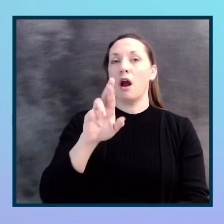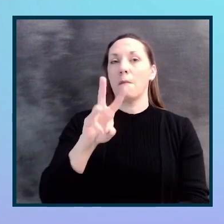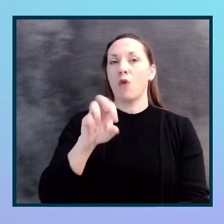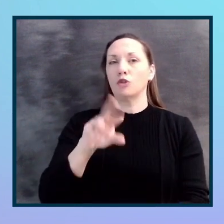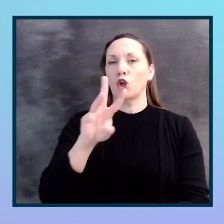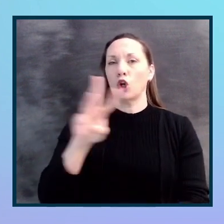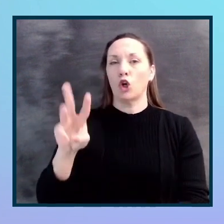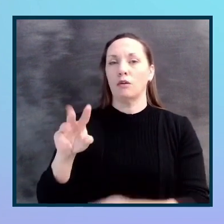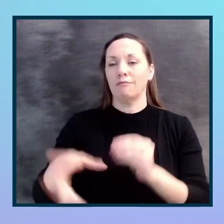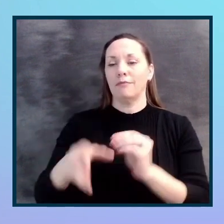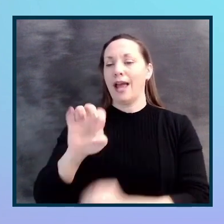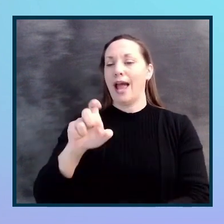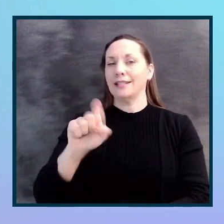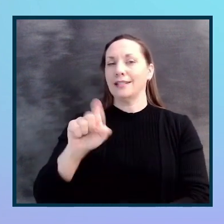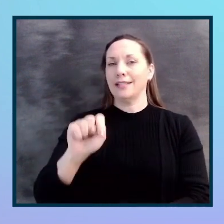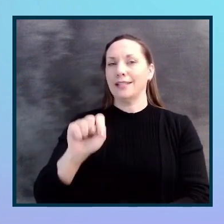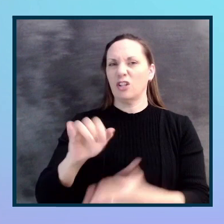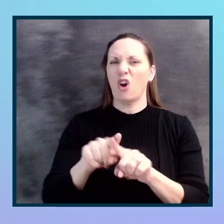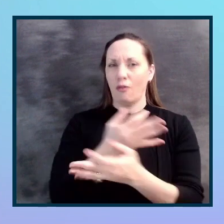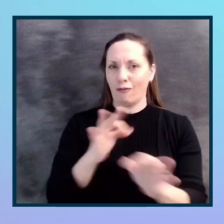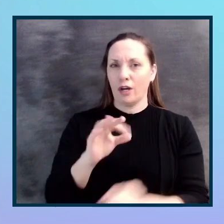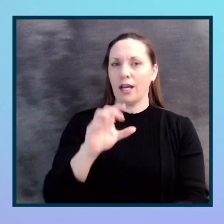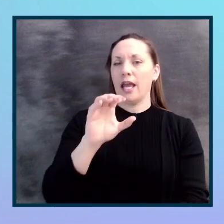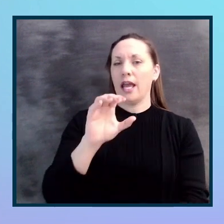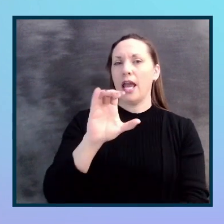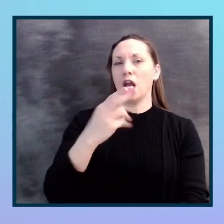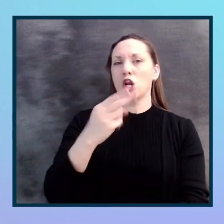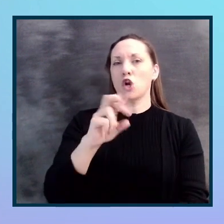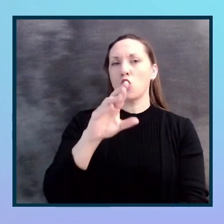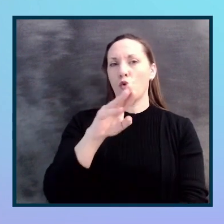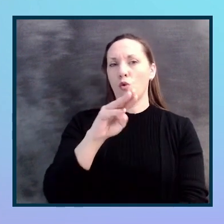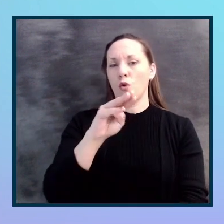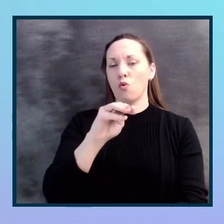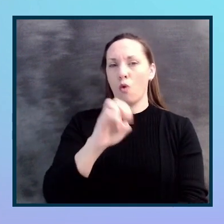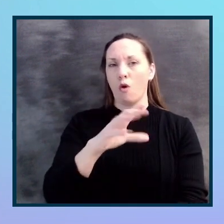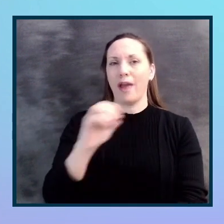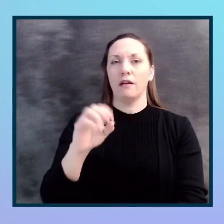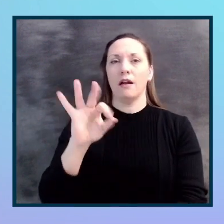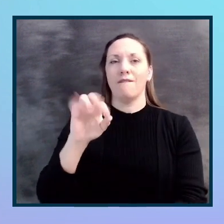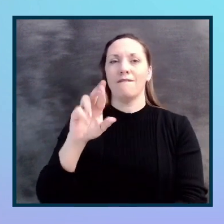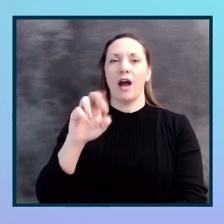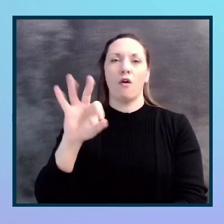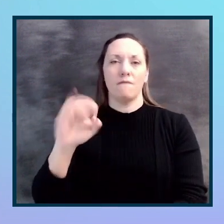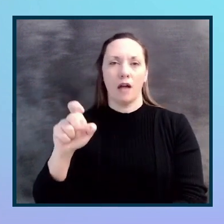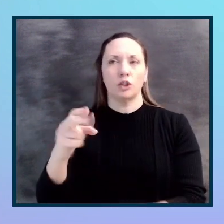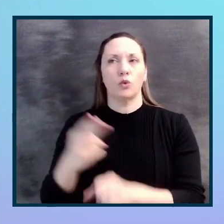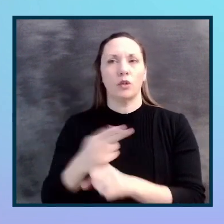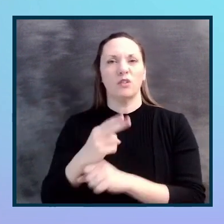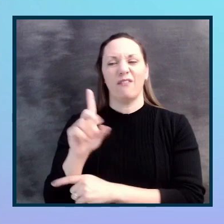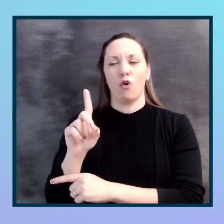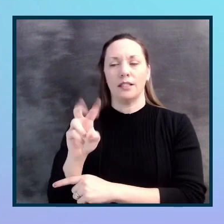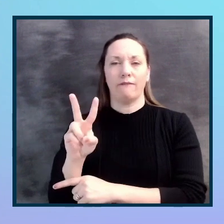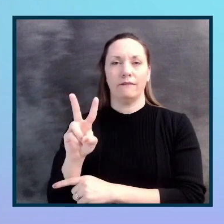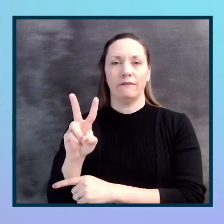free in Chrome and Firefox that you can use to run it through the DevTools. But we